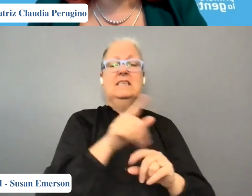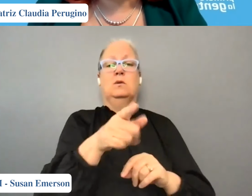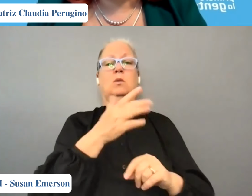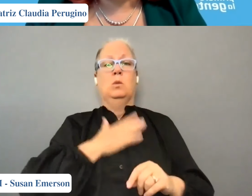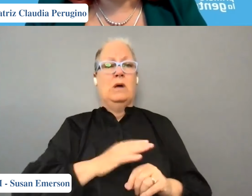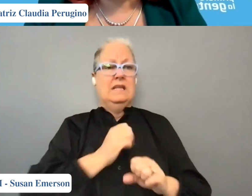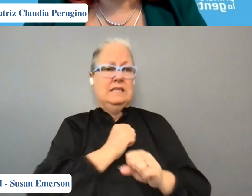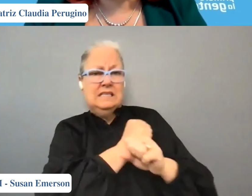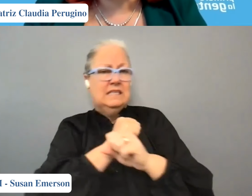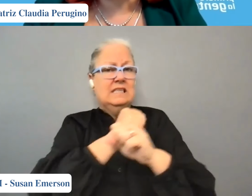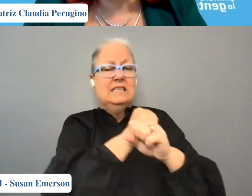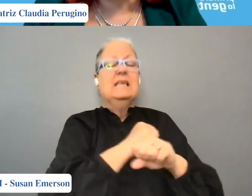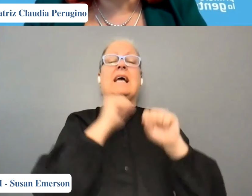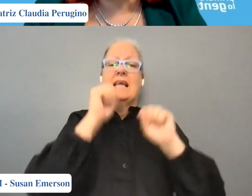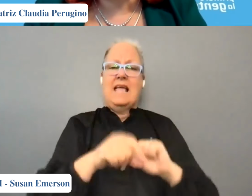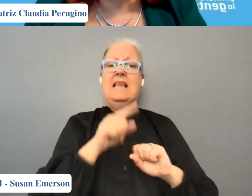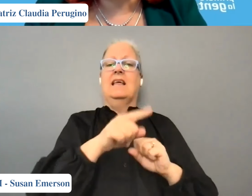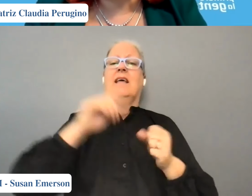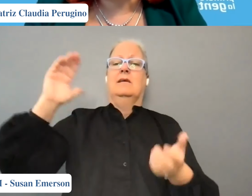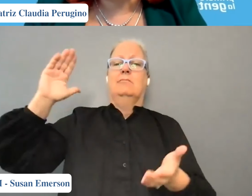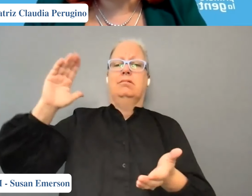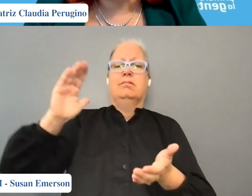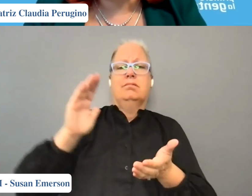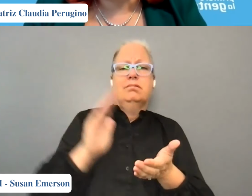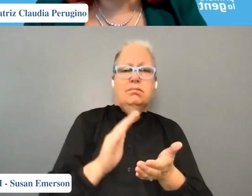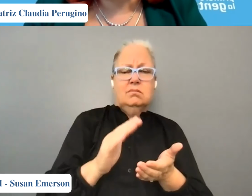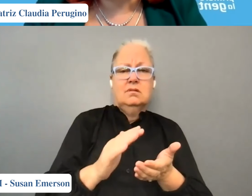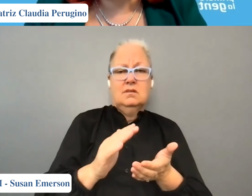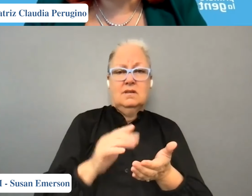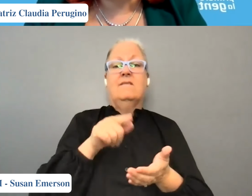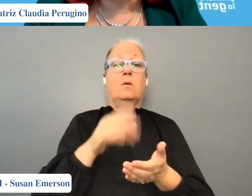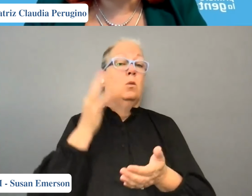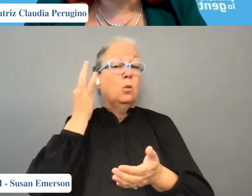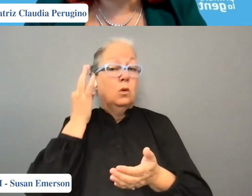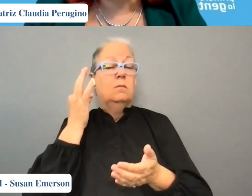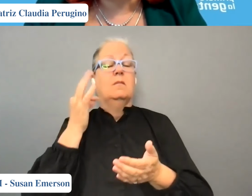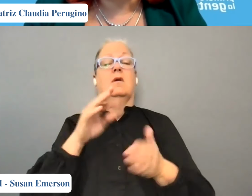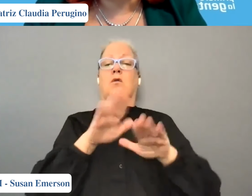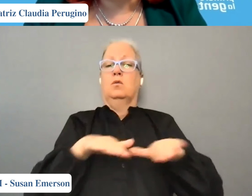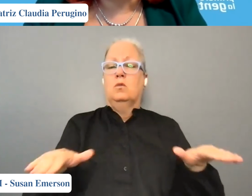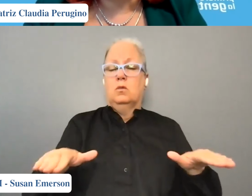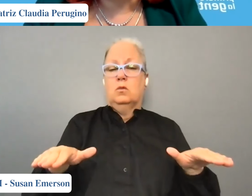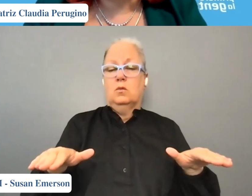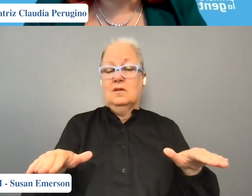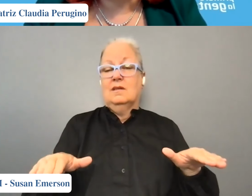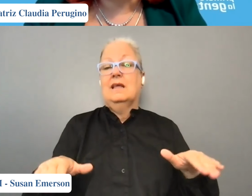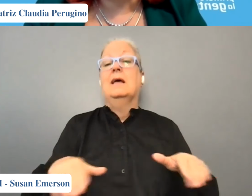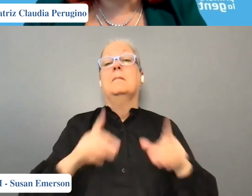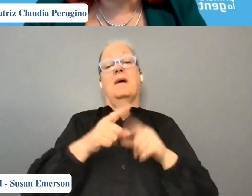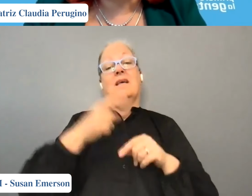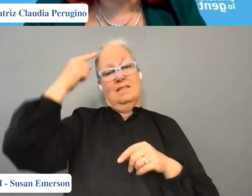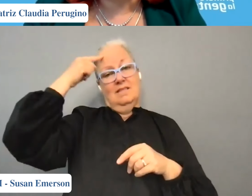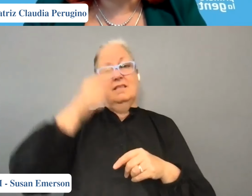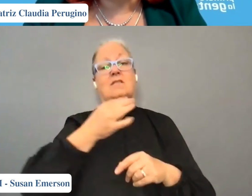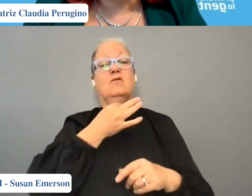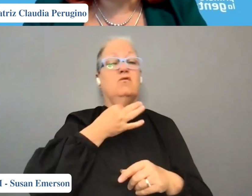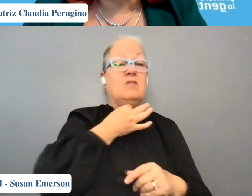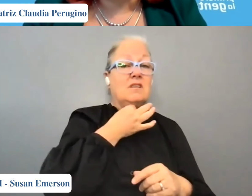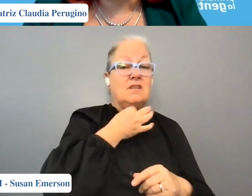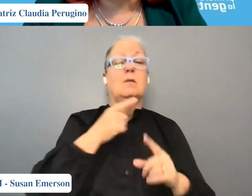gender-based violence and violence against children. And it does this by addressing the risk factors of poverty and